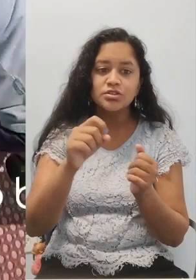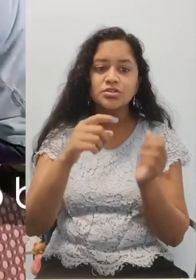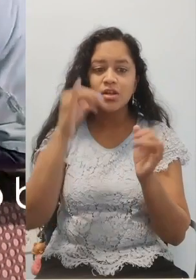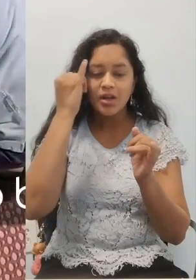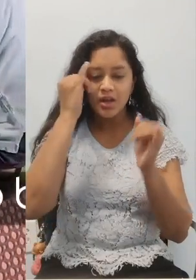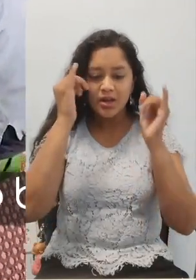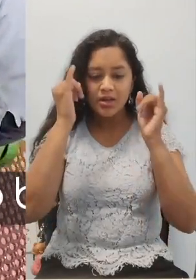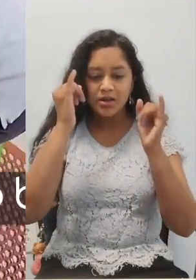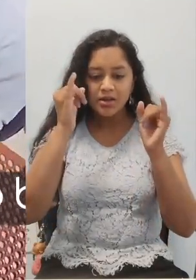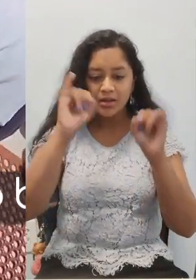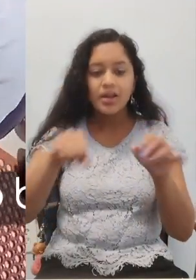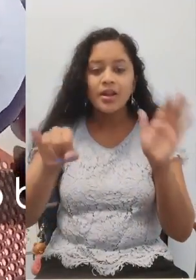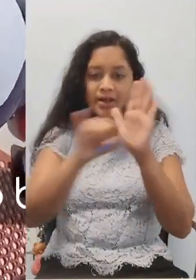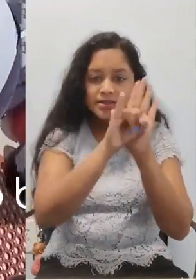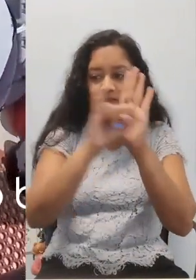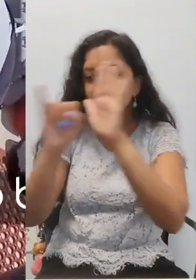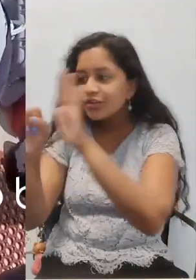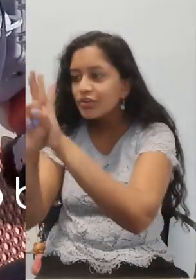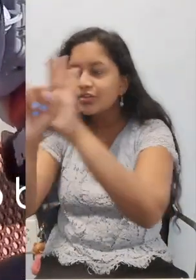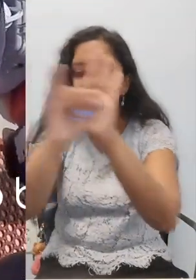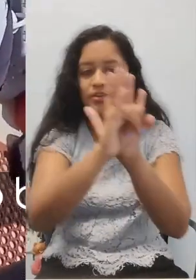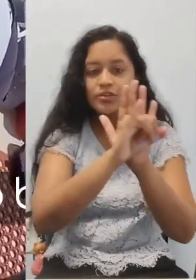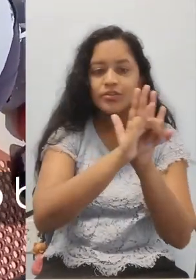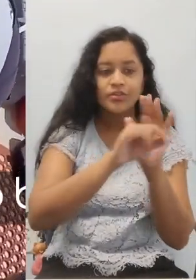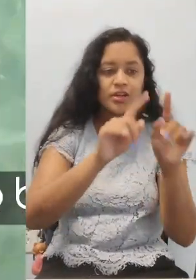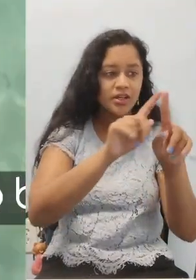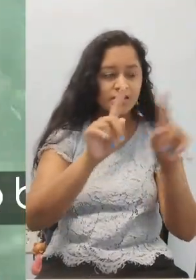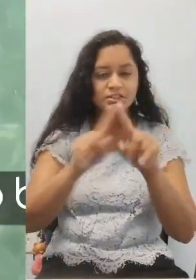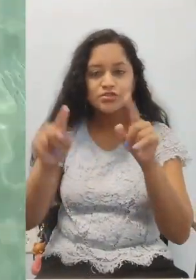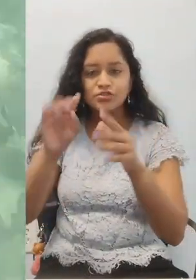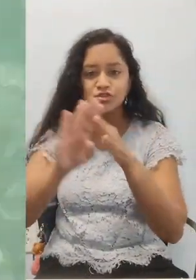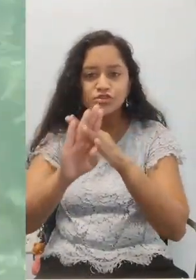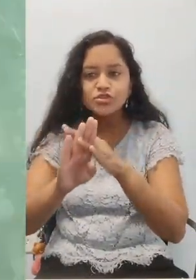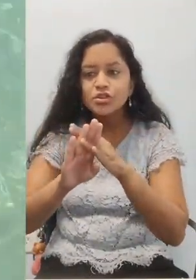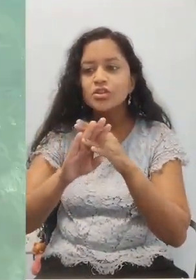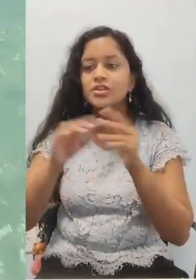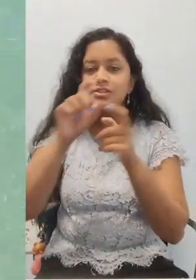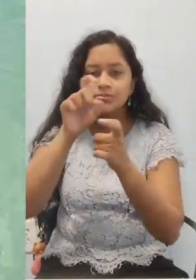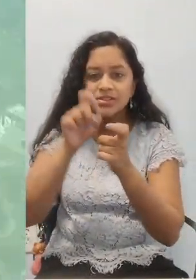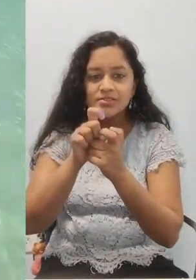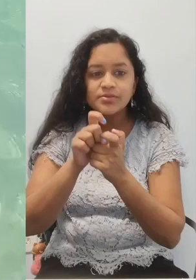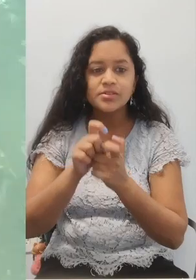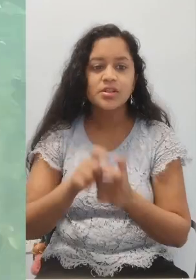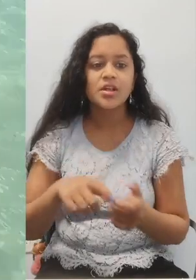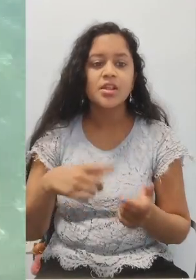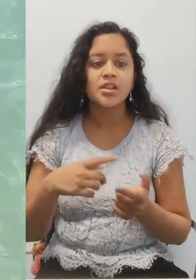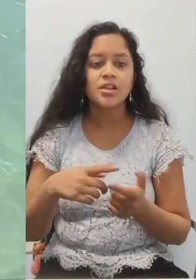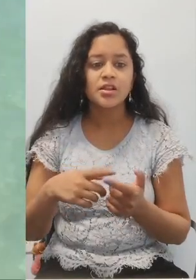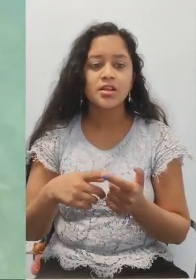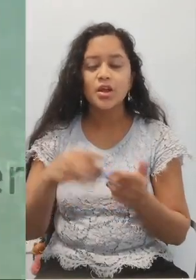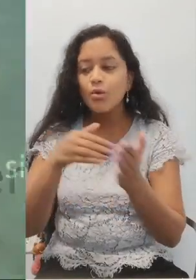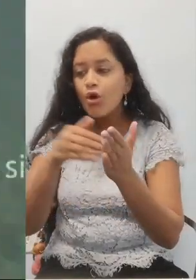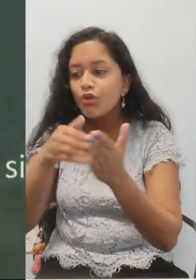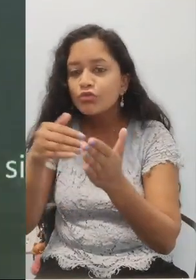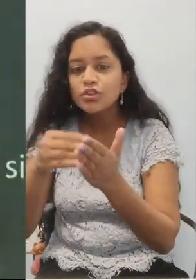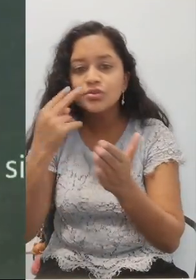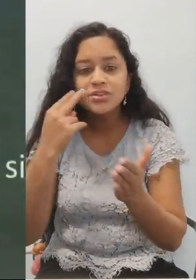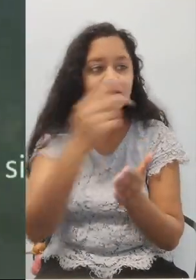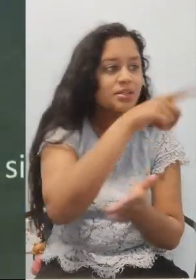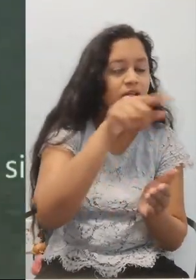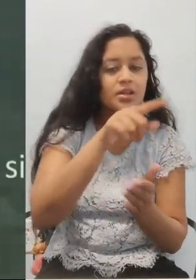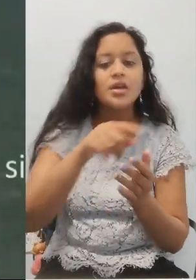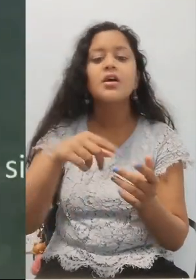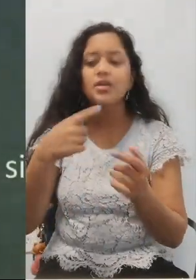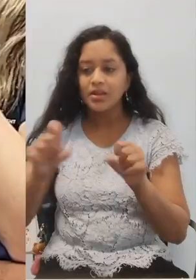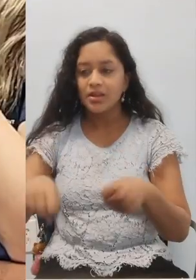have satellite tags on. We also do photo identification. So we use like markings, like scars and stuff on a